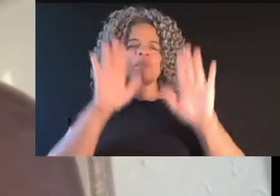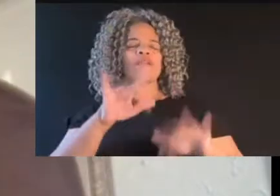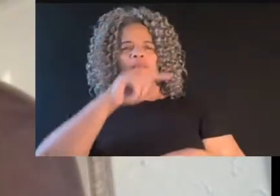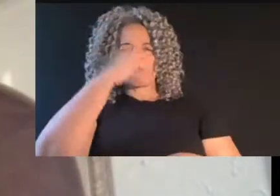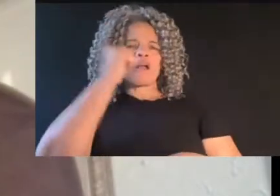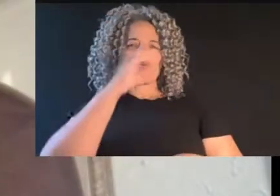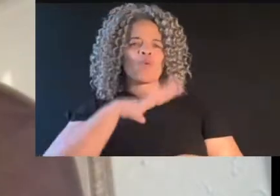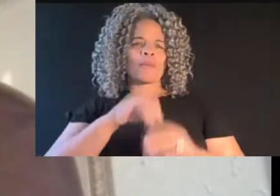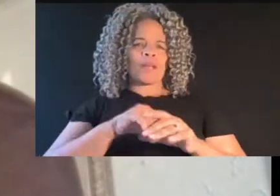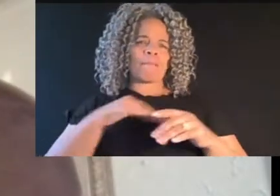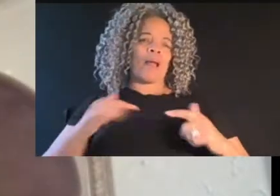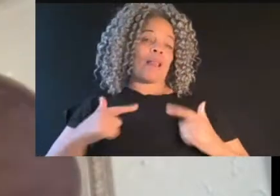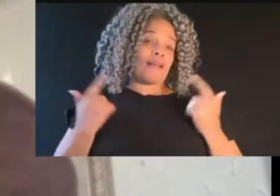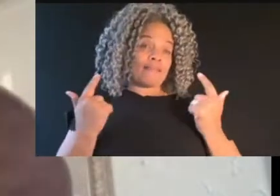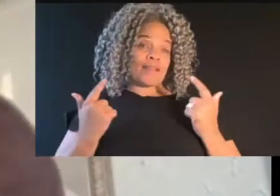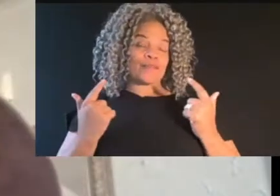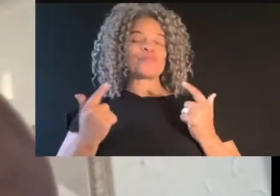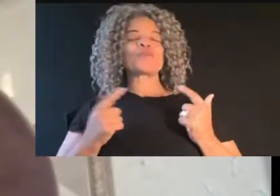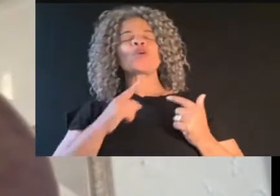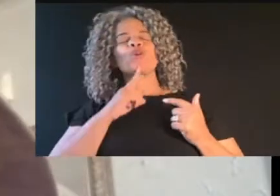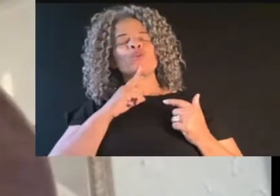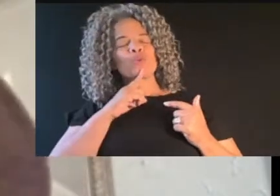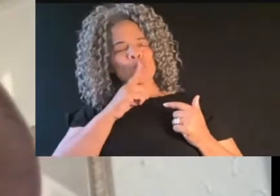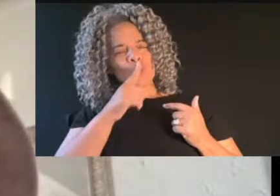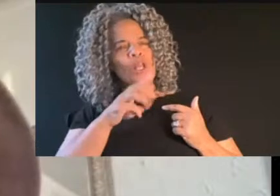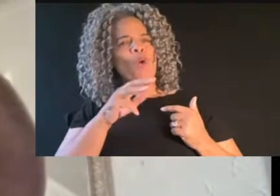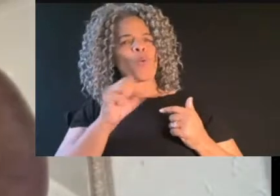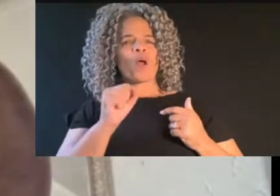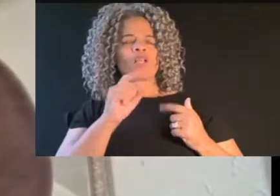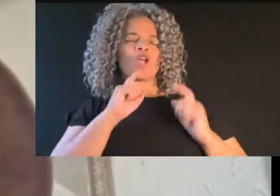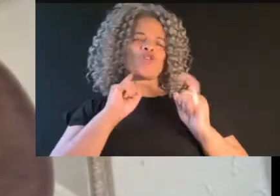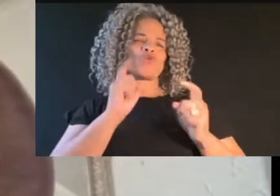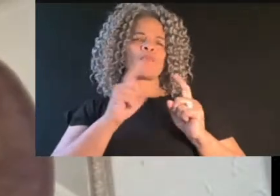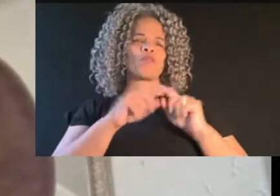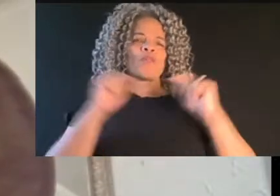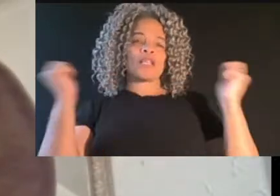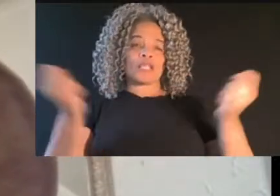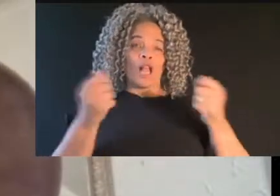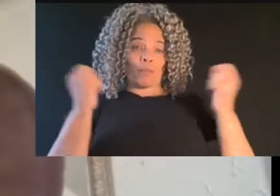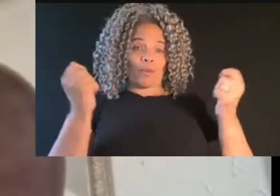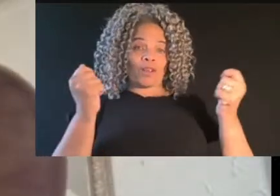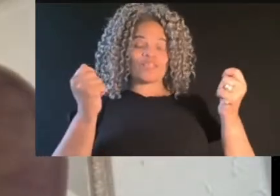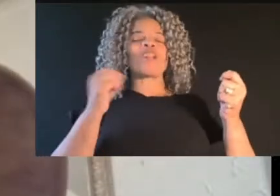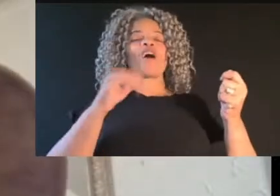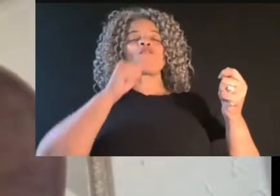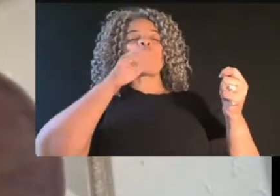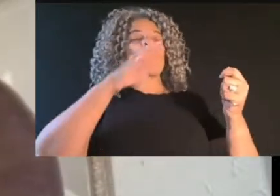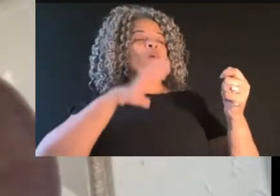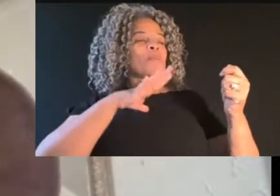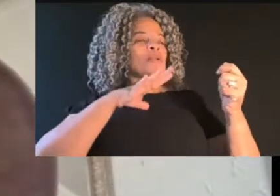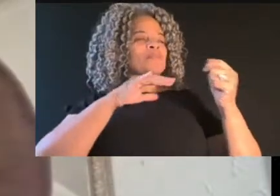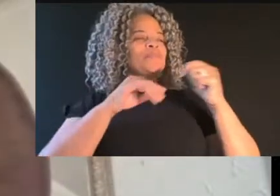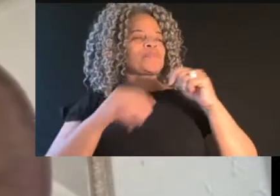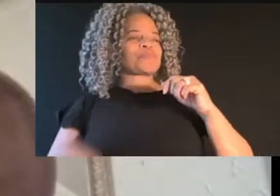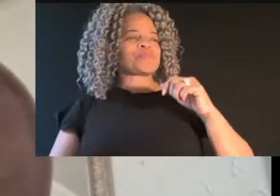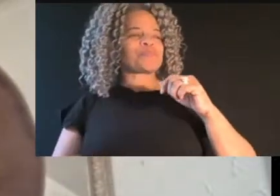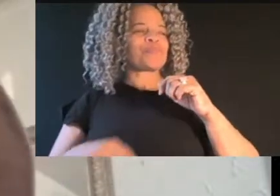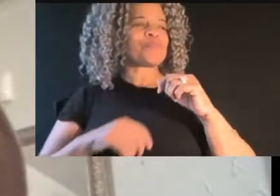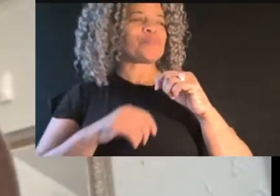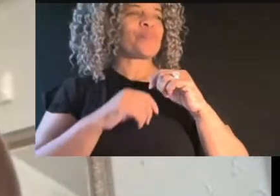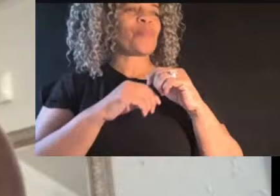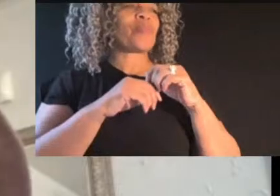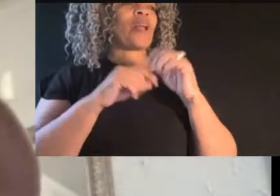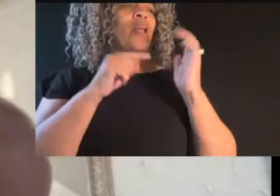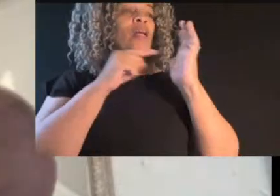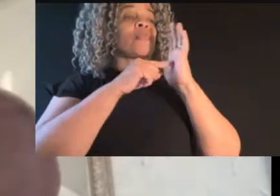life. It truly was a tribute to the celebration of women. This has been an